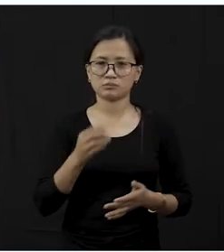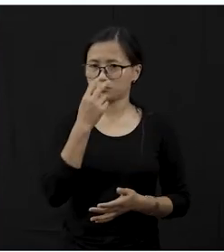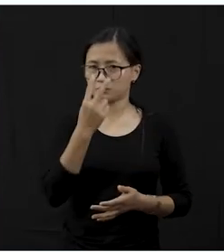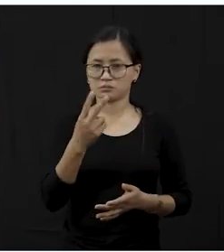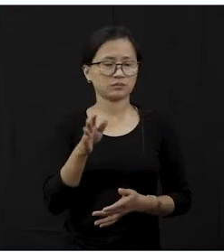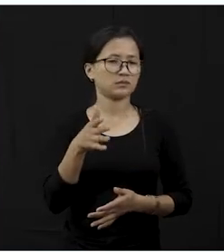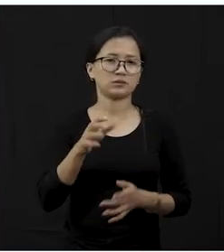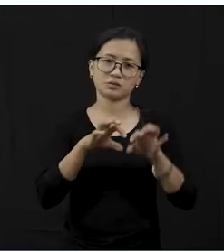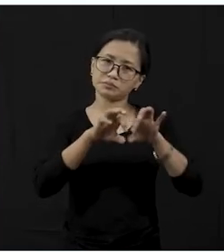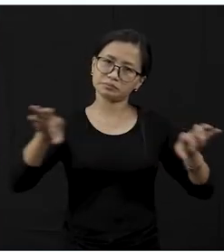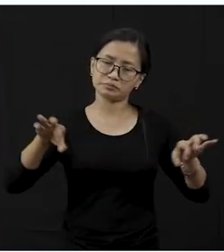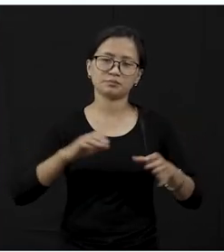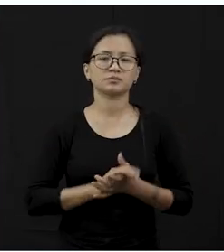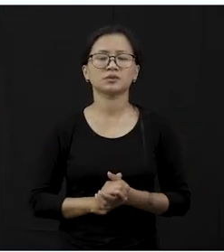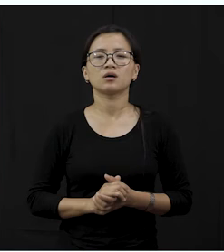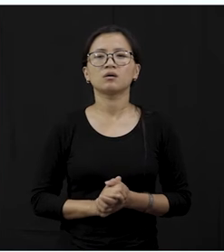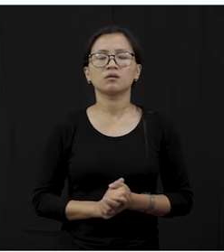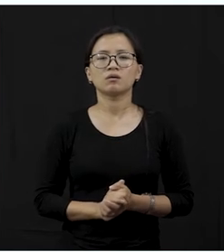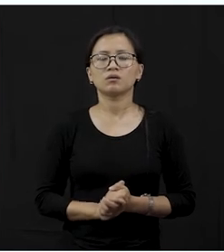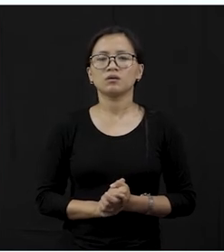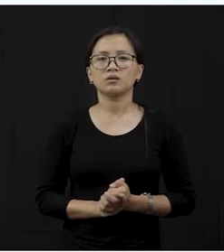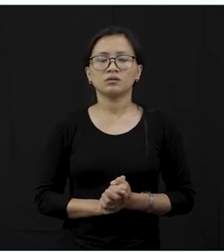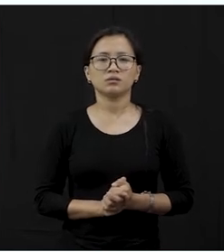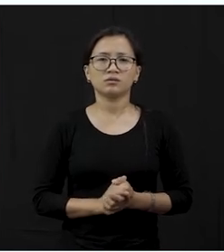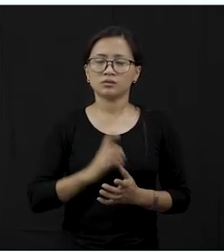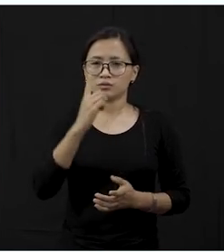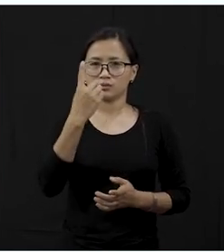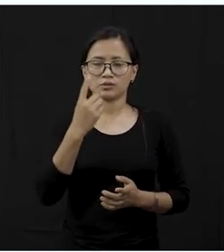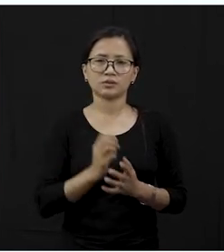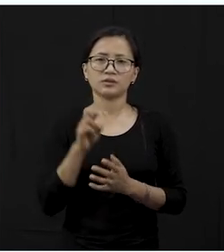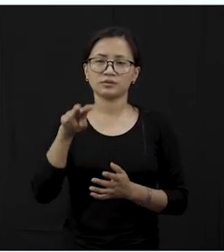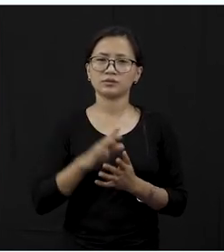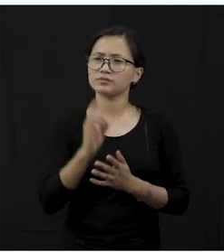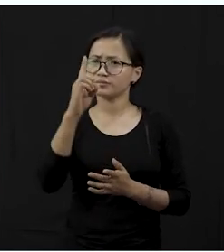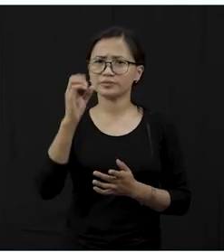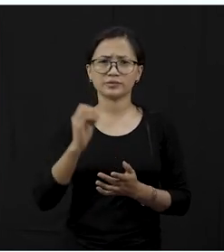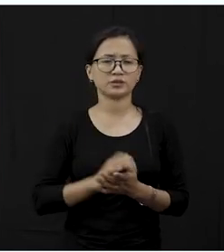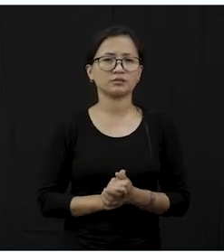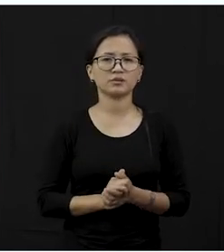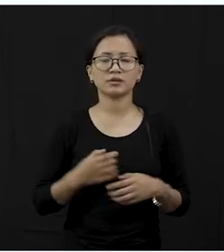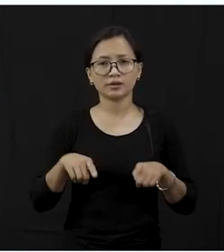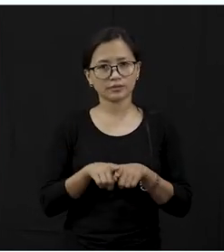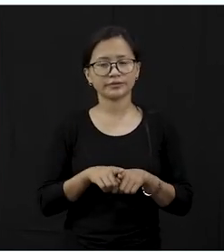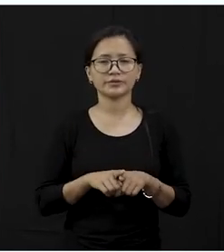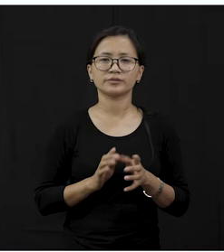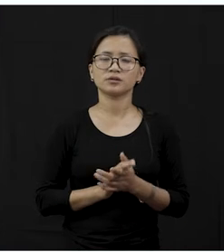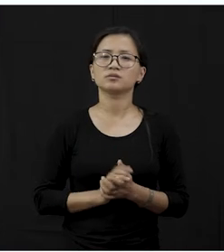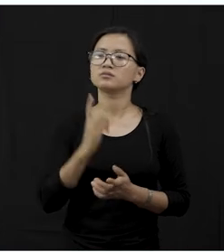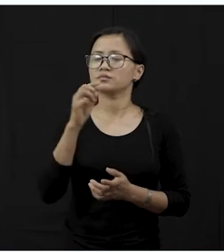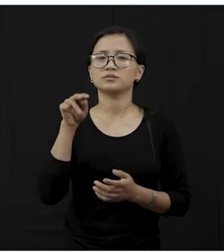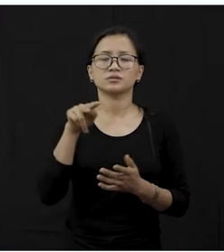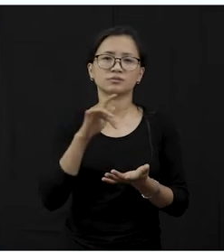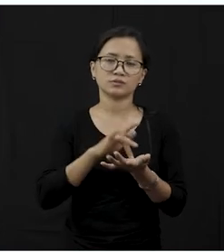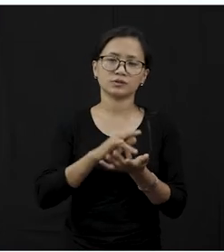also blank. And see, ones, tens, hundred. So 100 and 1 stands, in, even in the abacus, 1 stands and 100. On the 100th